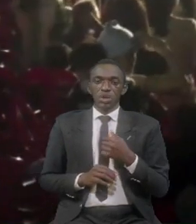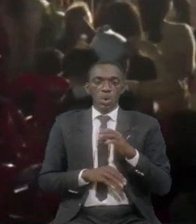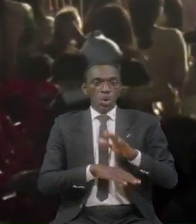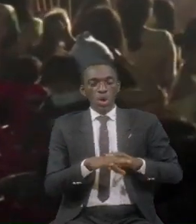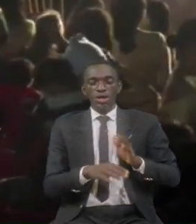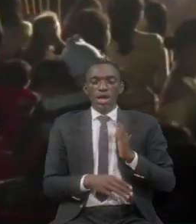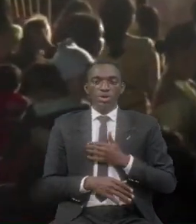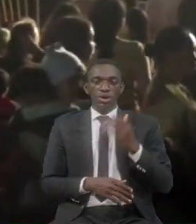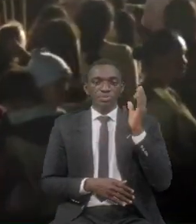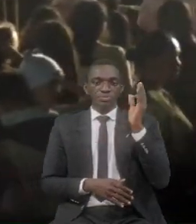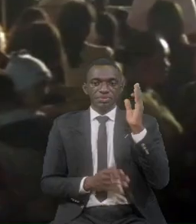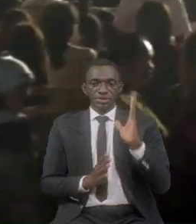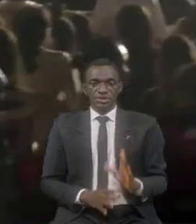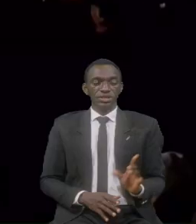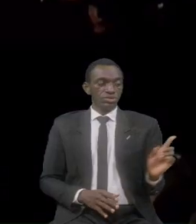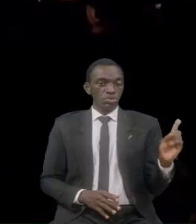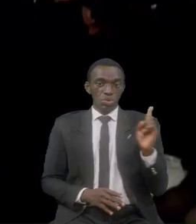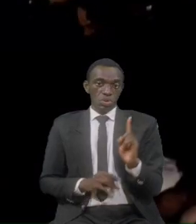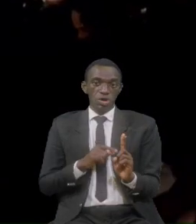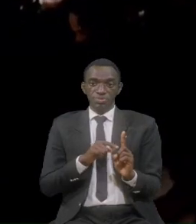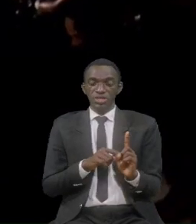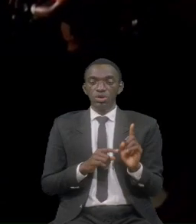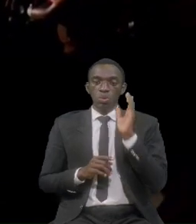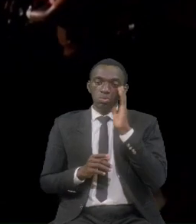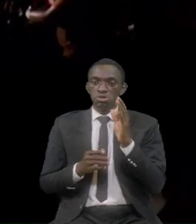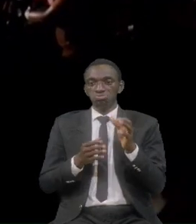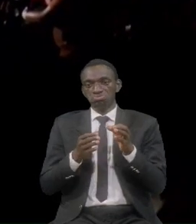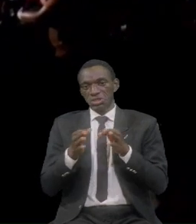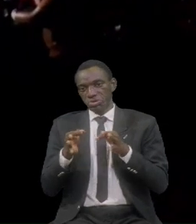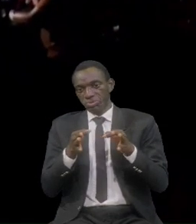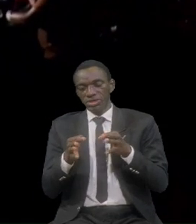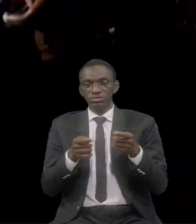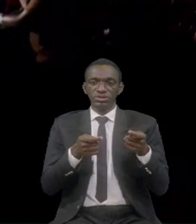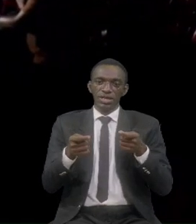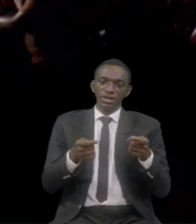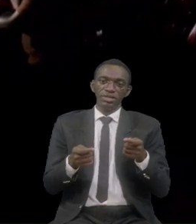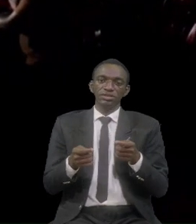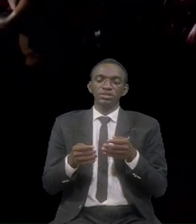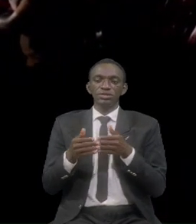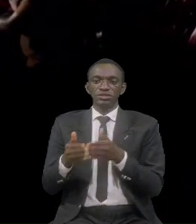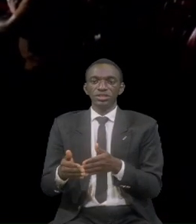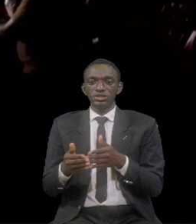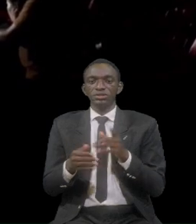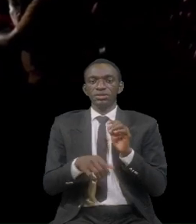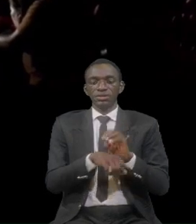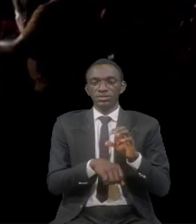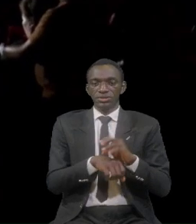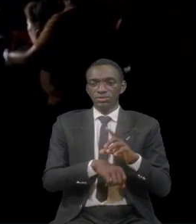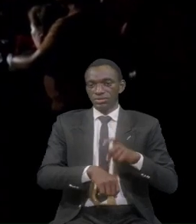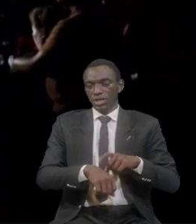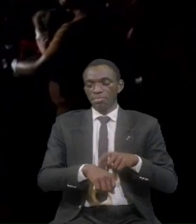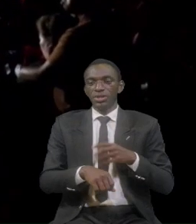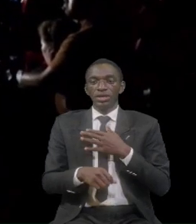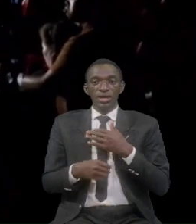come and organize and direct the council. After that, I'll be coming back